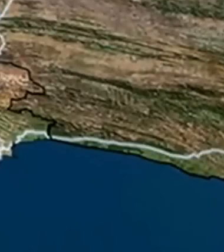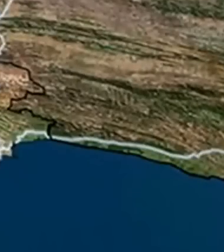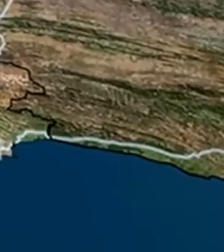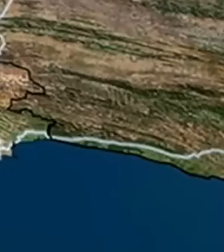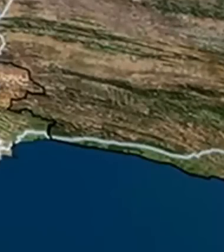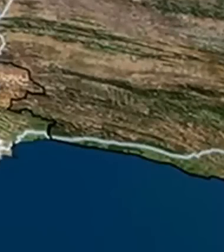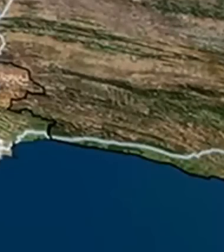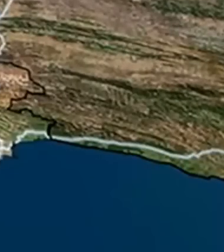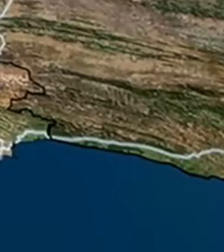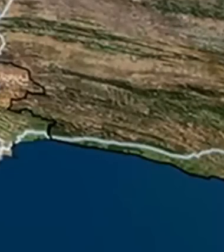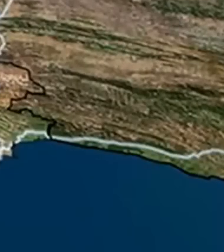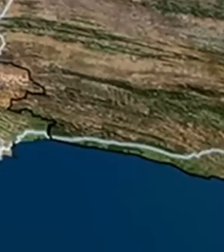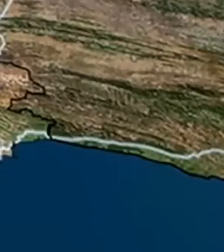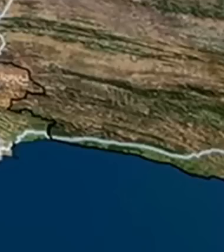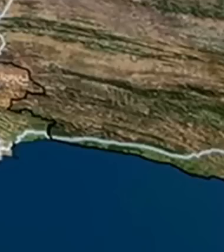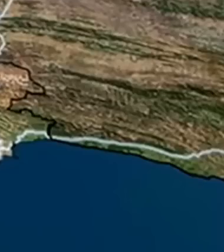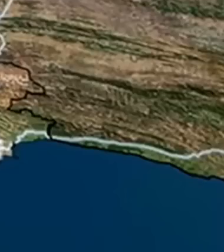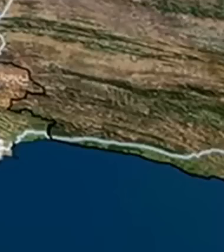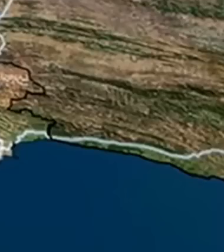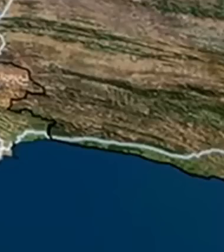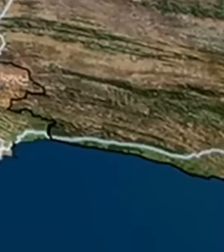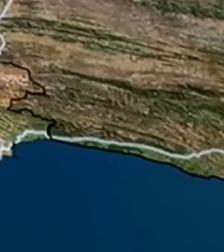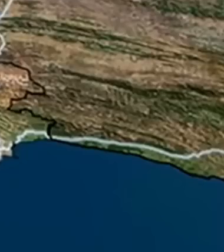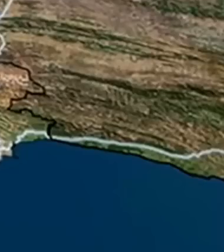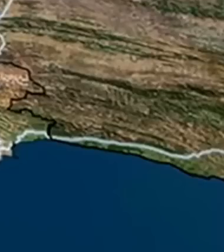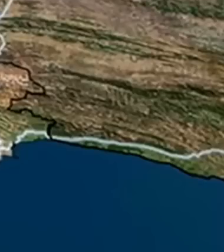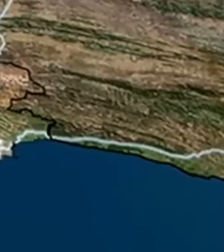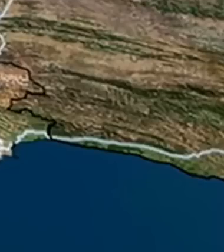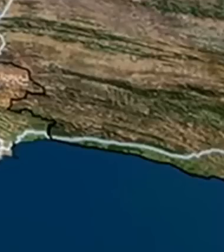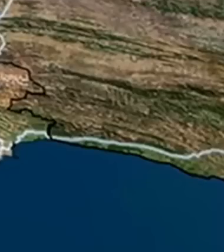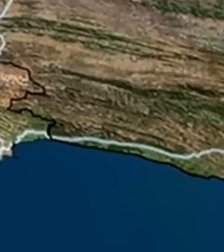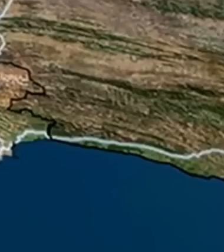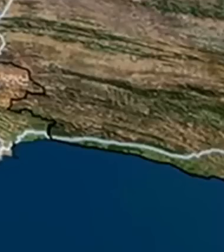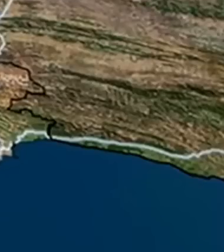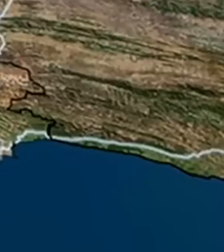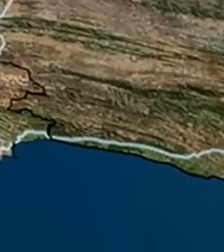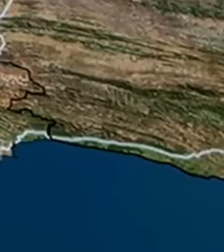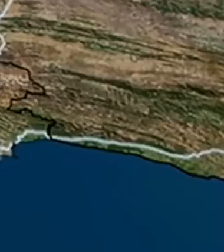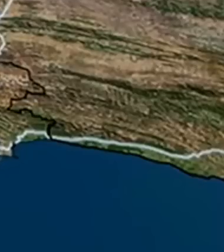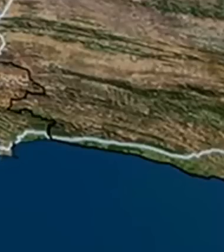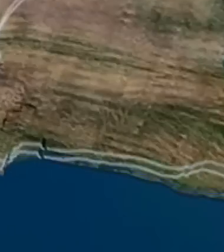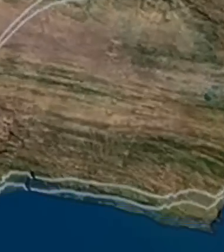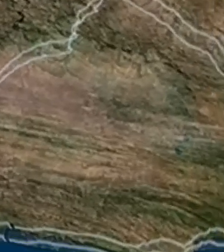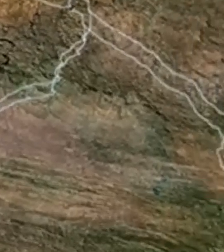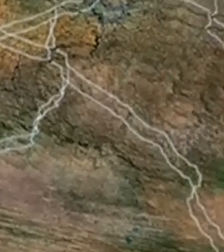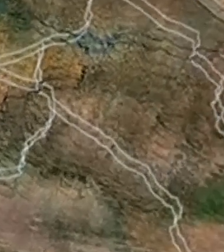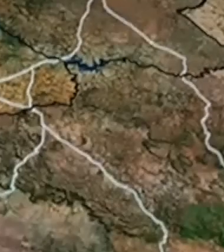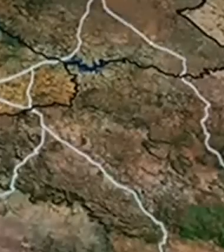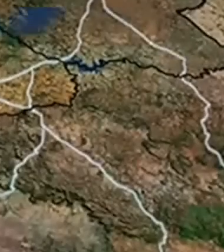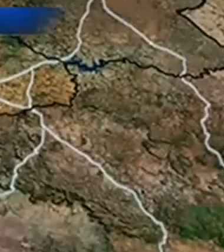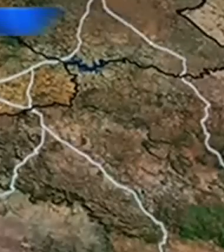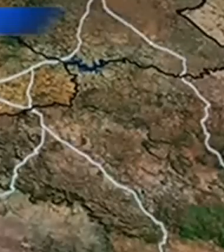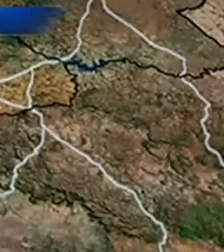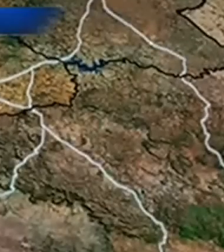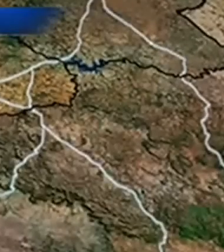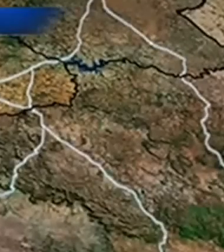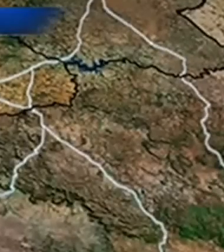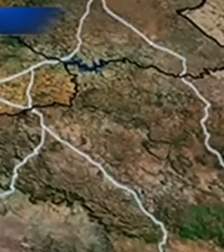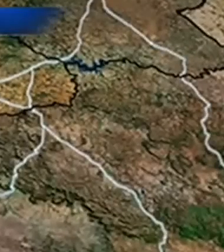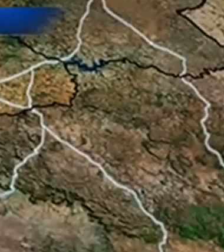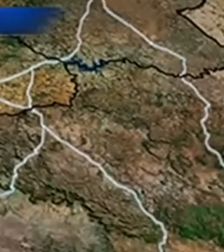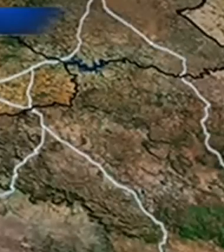ka kwa Western Cape teng Mossel Bay e tla beke me go digrata di le 23 fa George e tla beke me go digrata di le